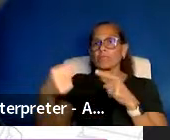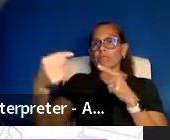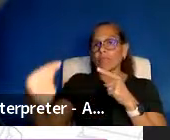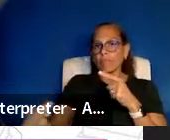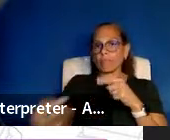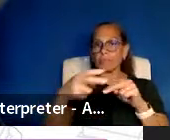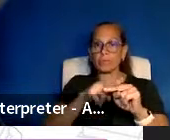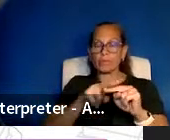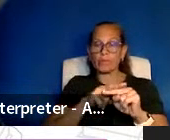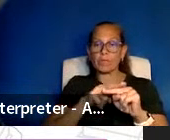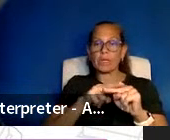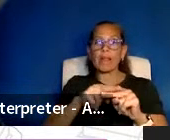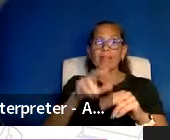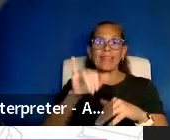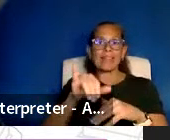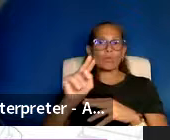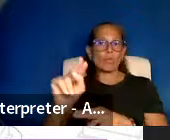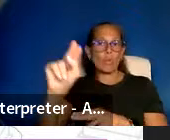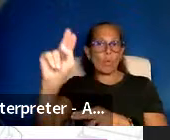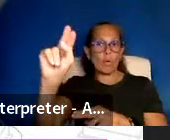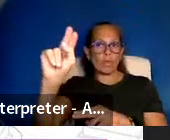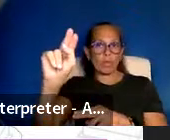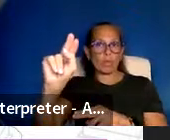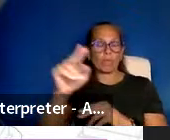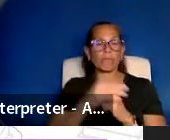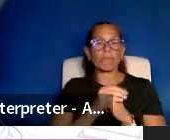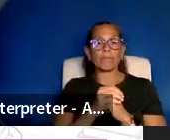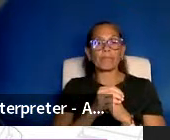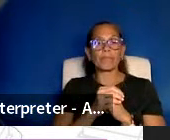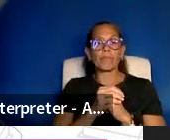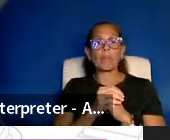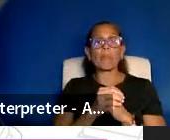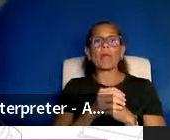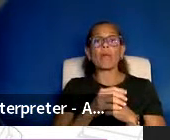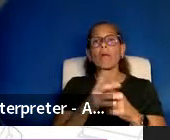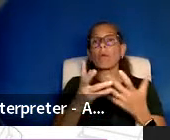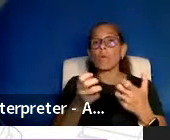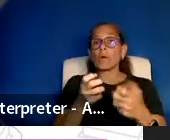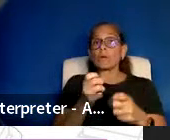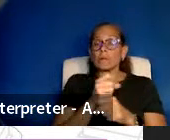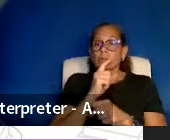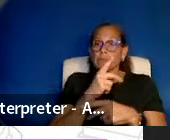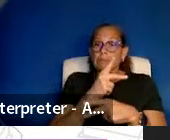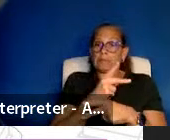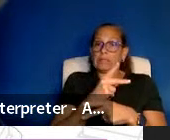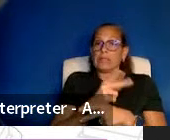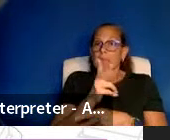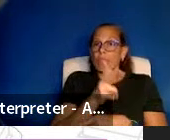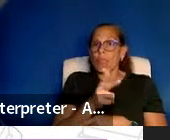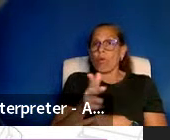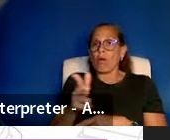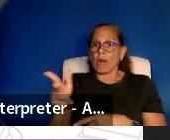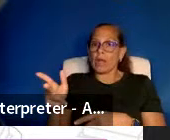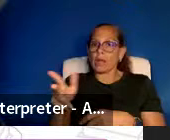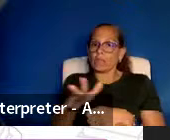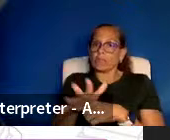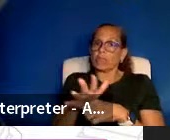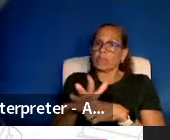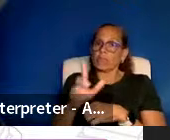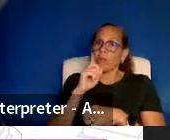station immediately north on the other side of East Tremont, as well as maintaining existing parking for Parkchester residents.